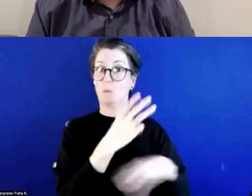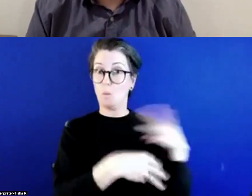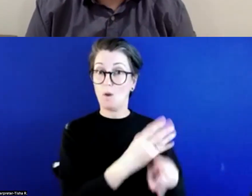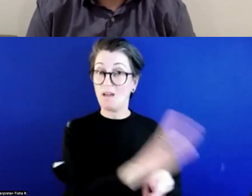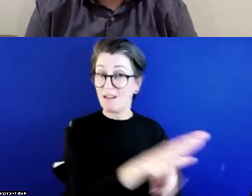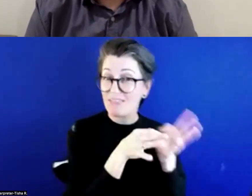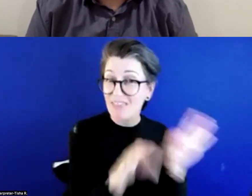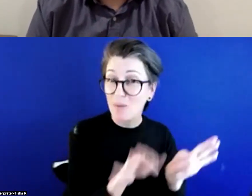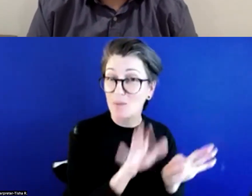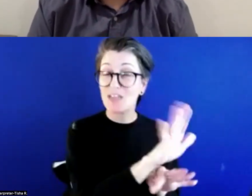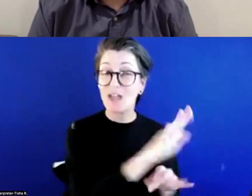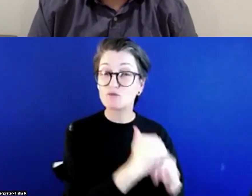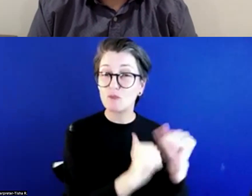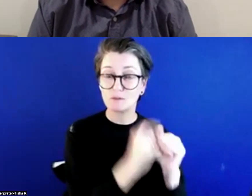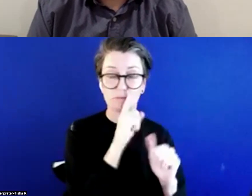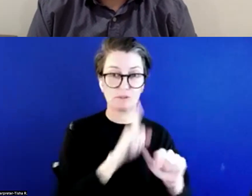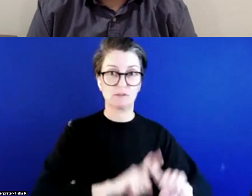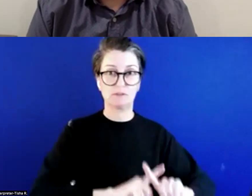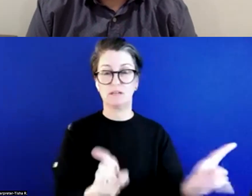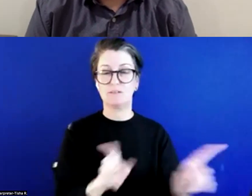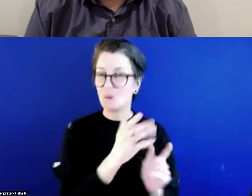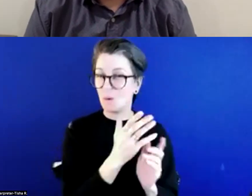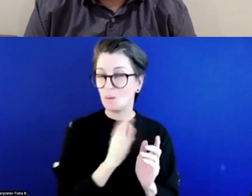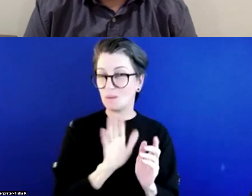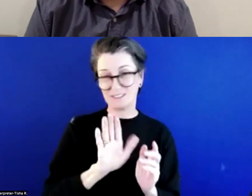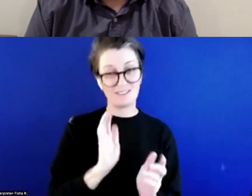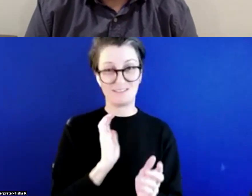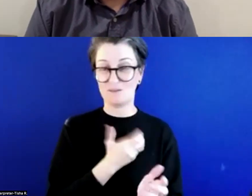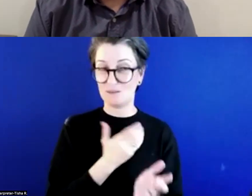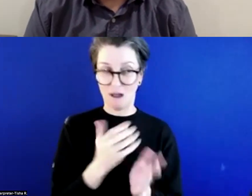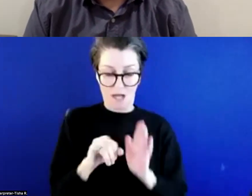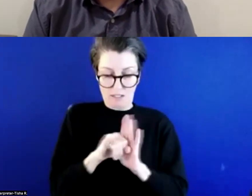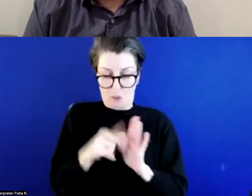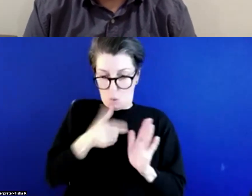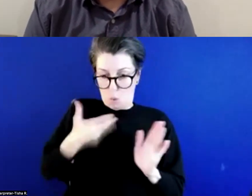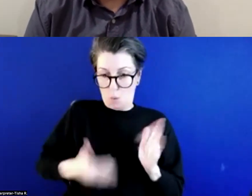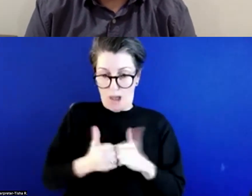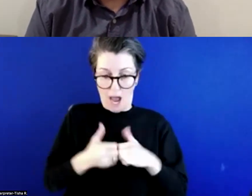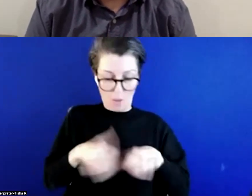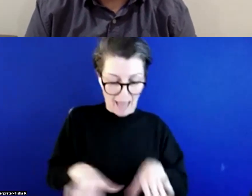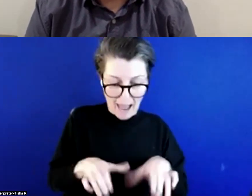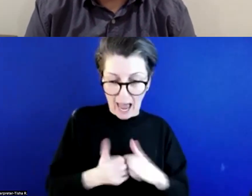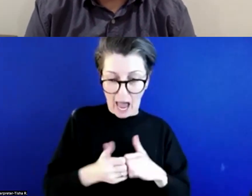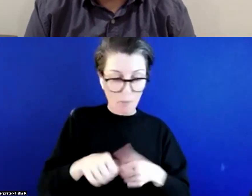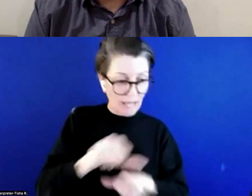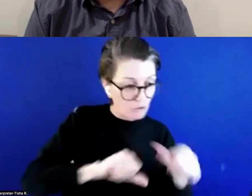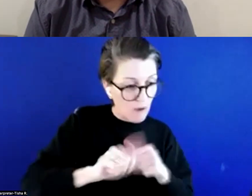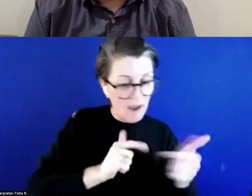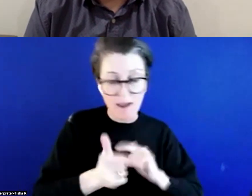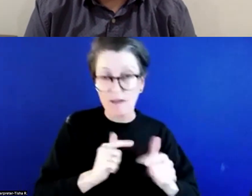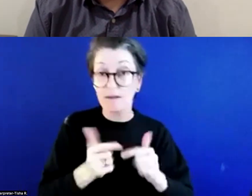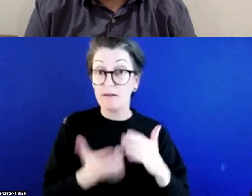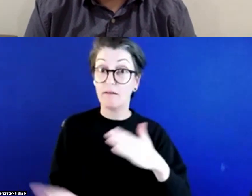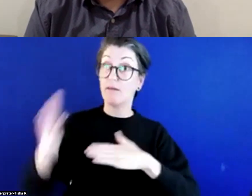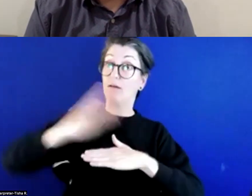your identity, your everyday, how you act and who you interact with. Layer on top, having a